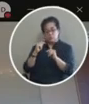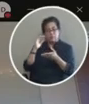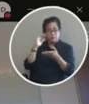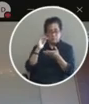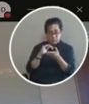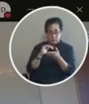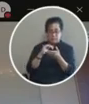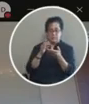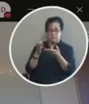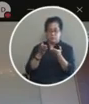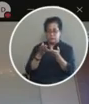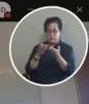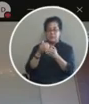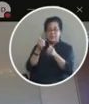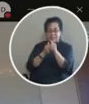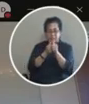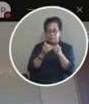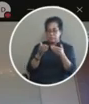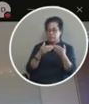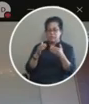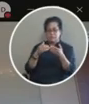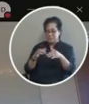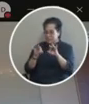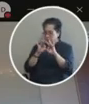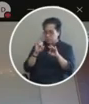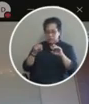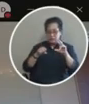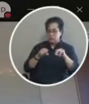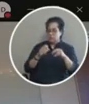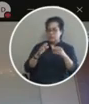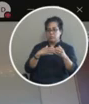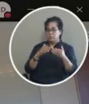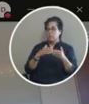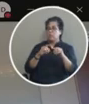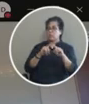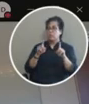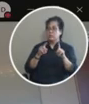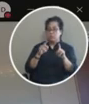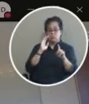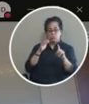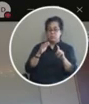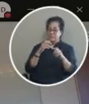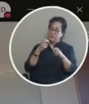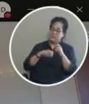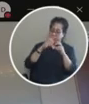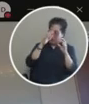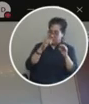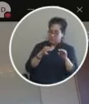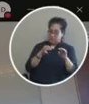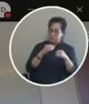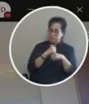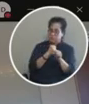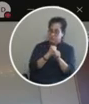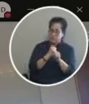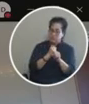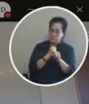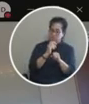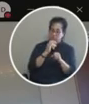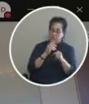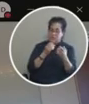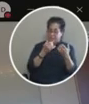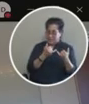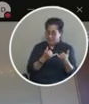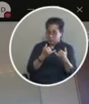on services, every service, whether it's essential or non-essential. However, there's going to be tough decisions that need to be made not only